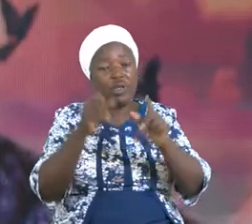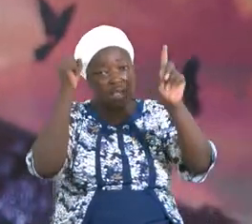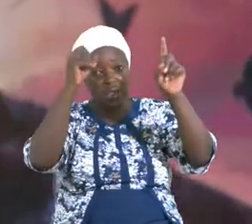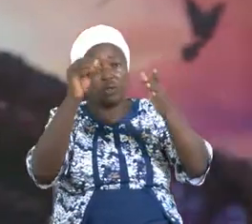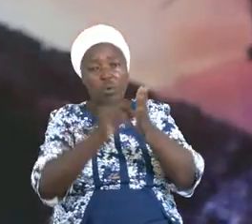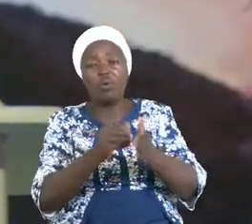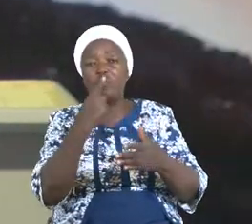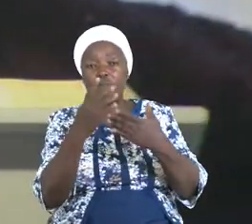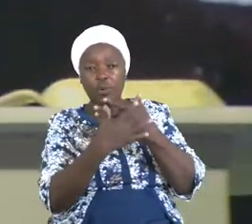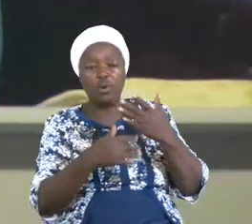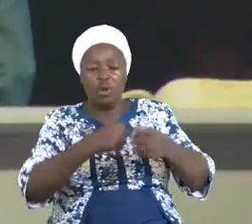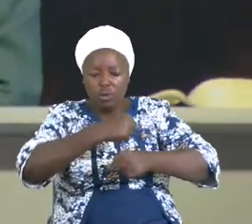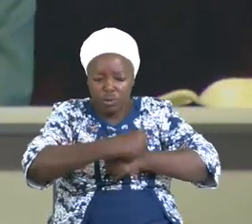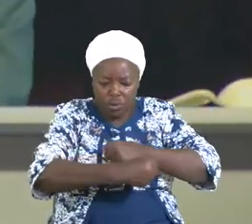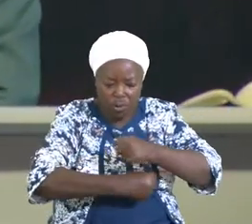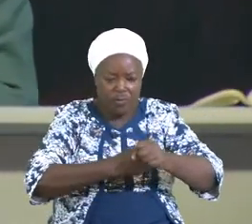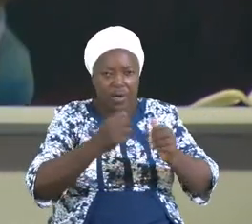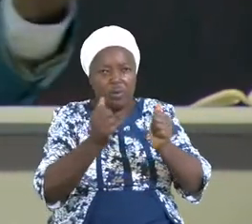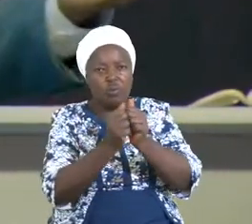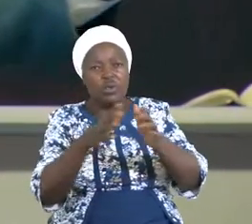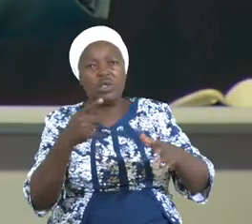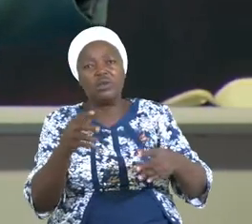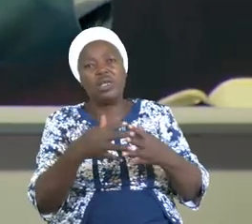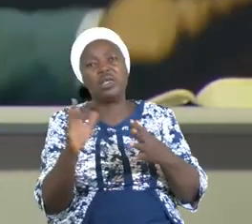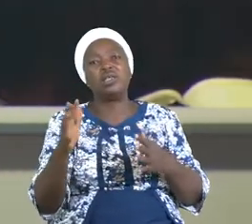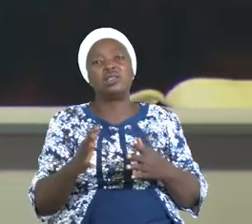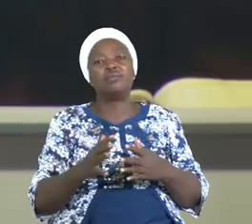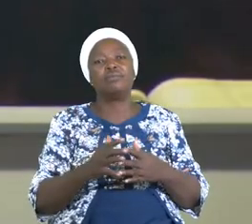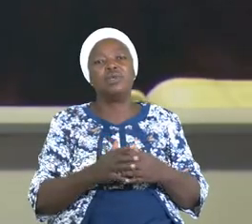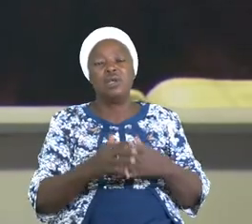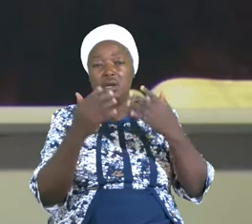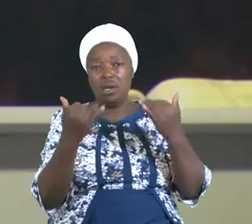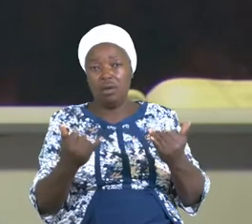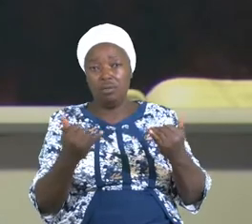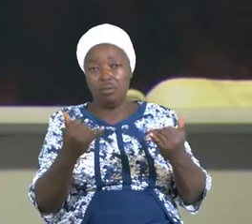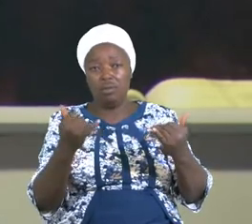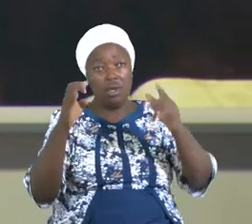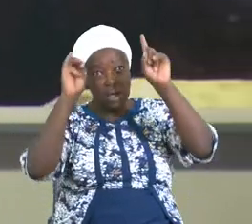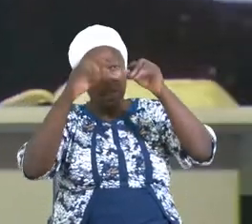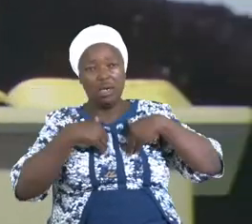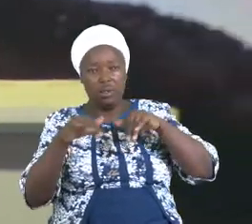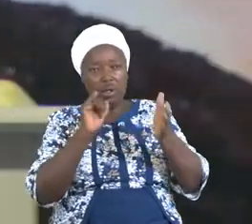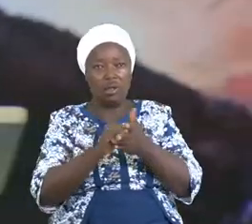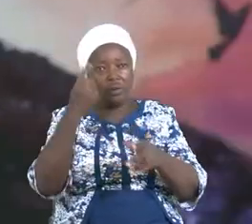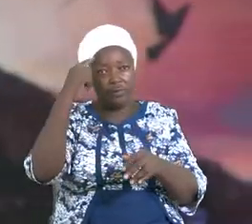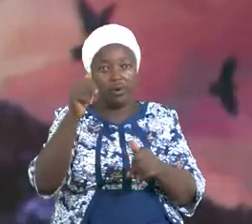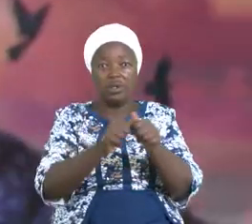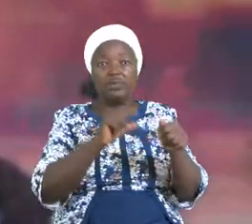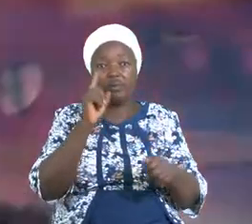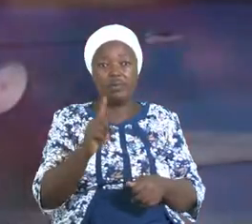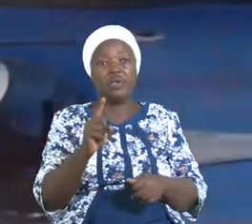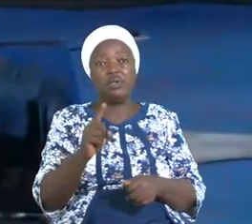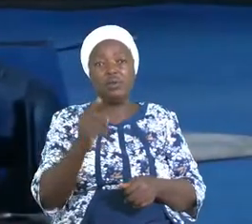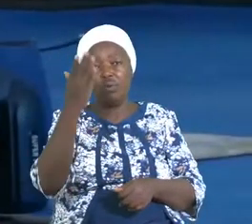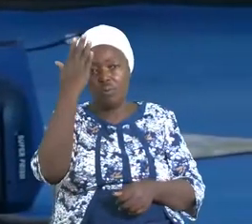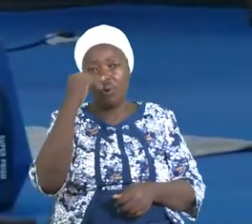suffered without the gate. Now he's done that for everybody. Why is everybody